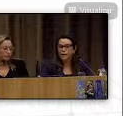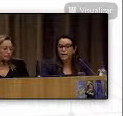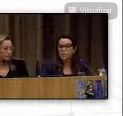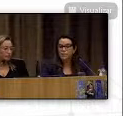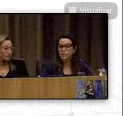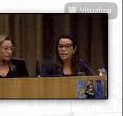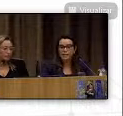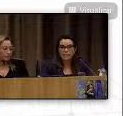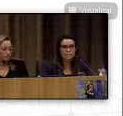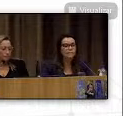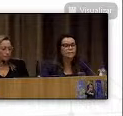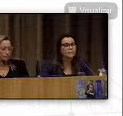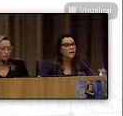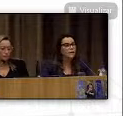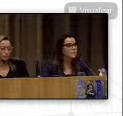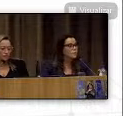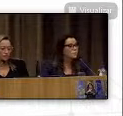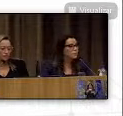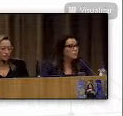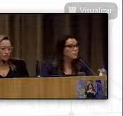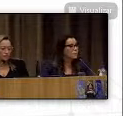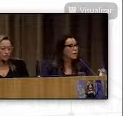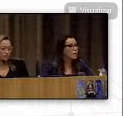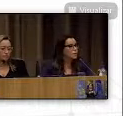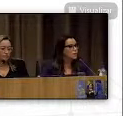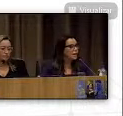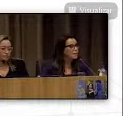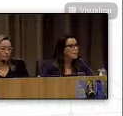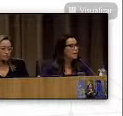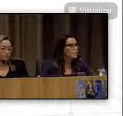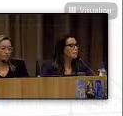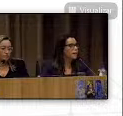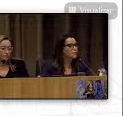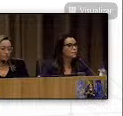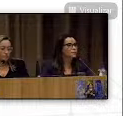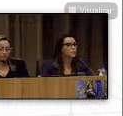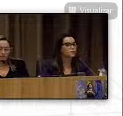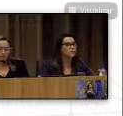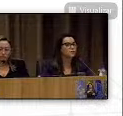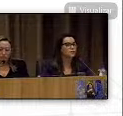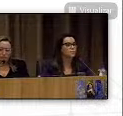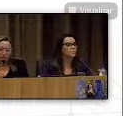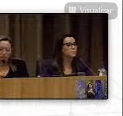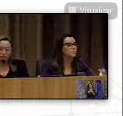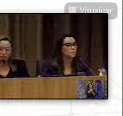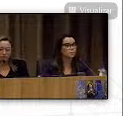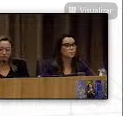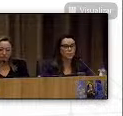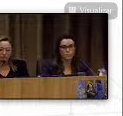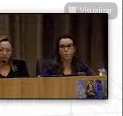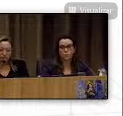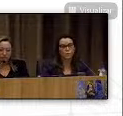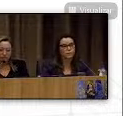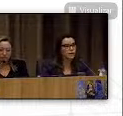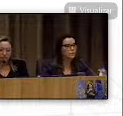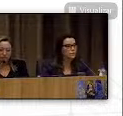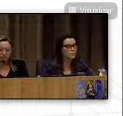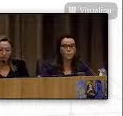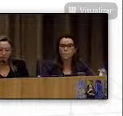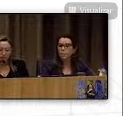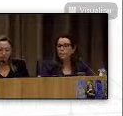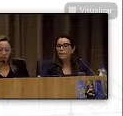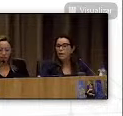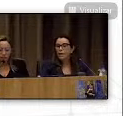We have 9 units that we attend. We manage. We share the management